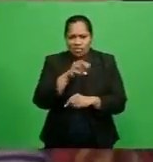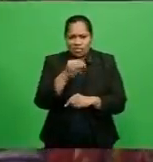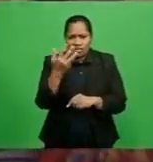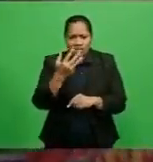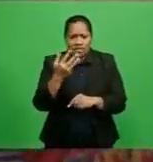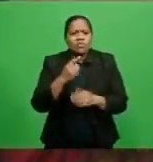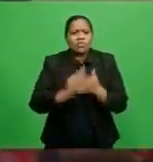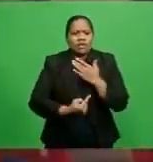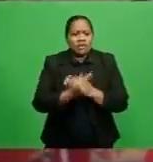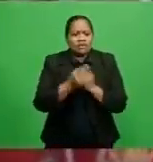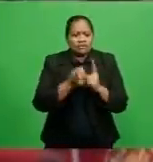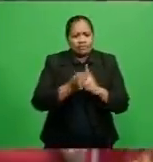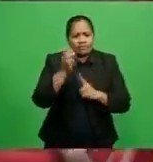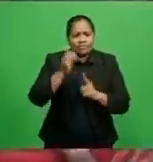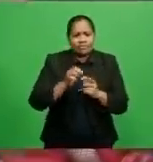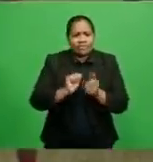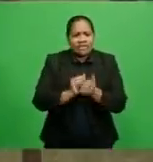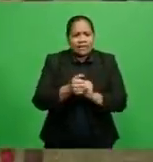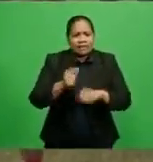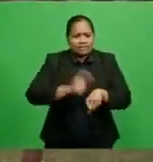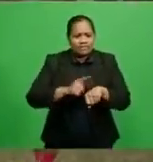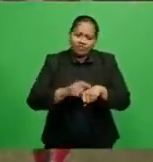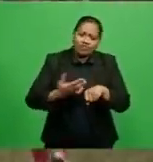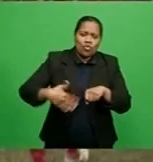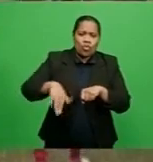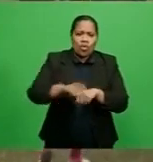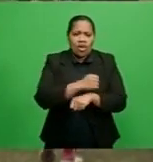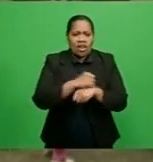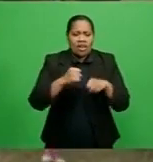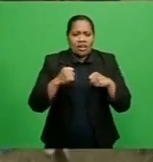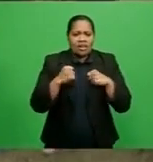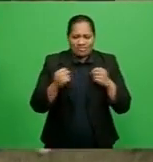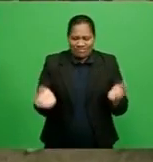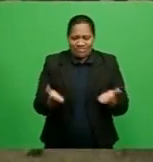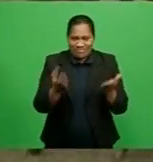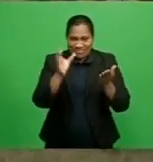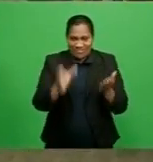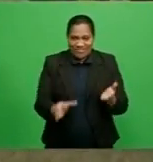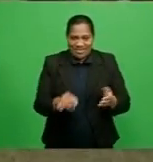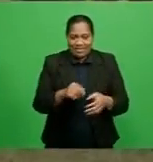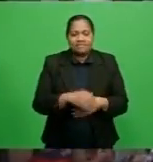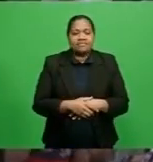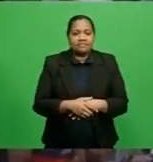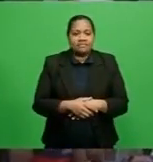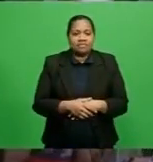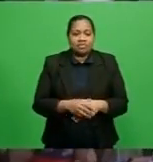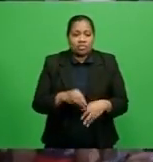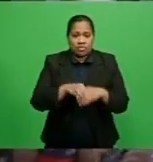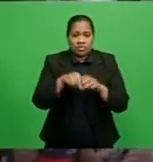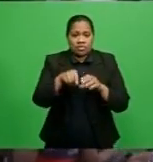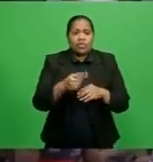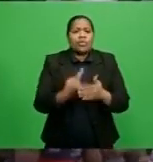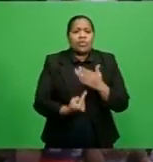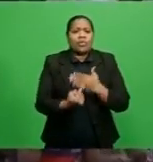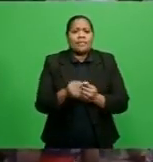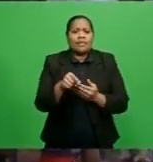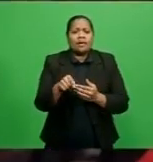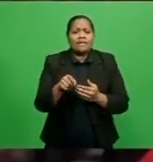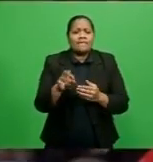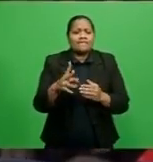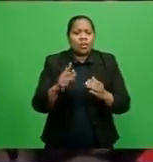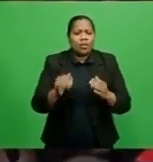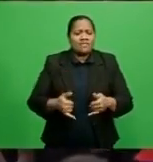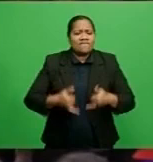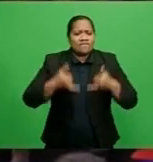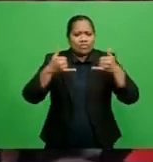game time of all our players. And in it we have incorporated the Fairbrother challenges.